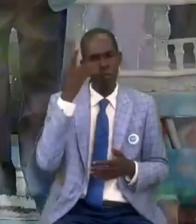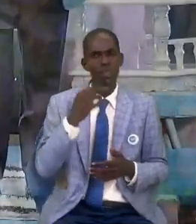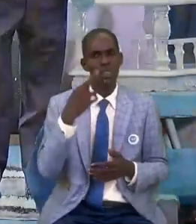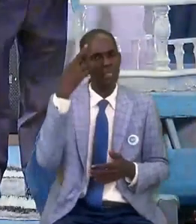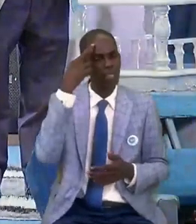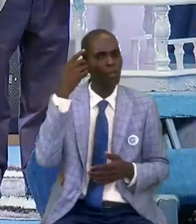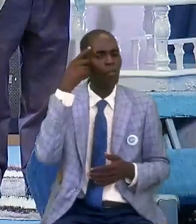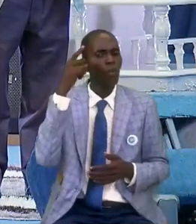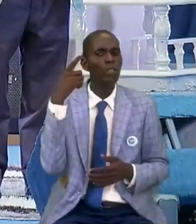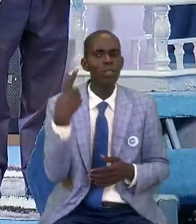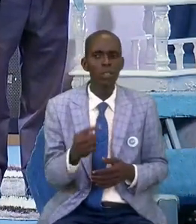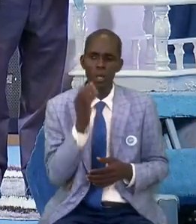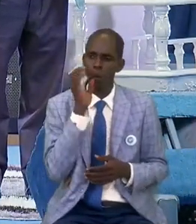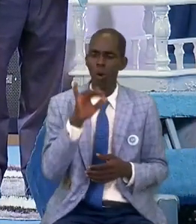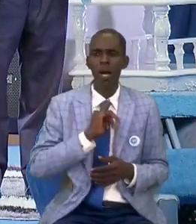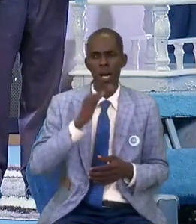reason for the